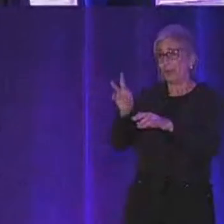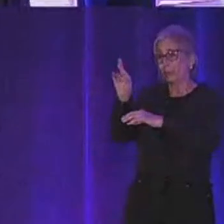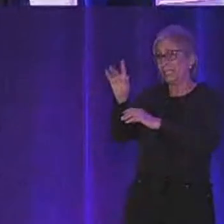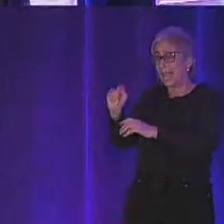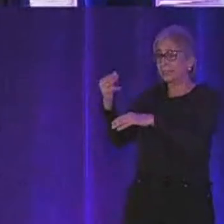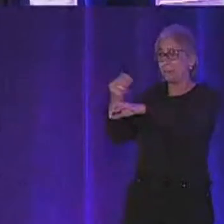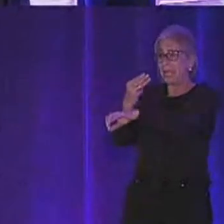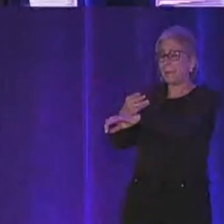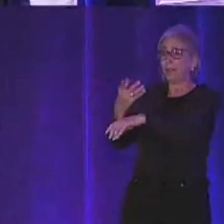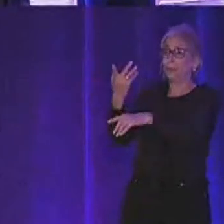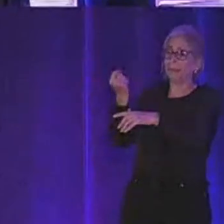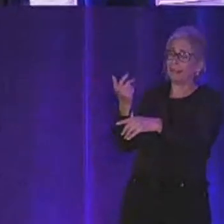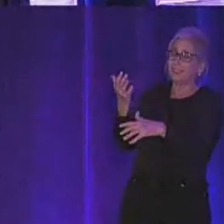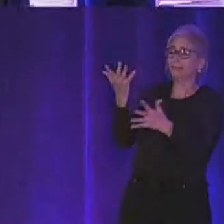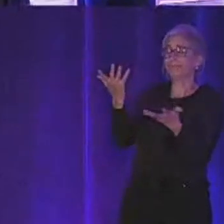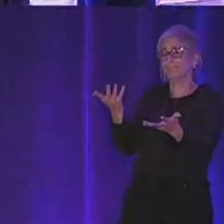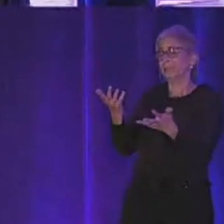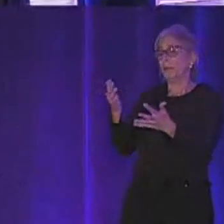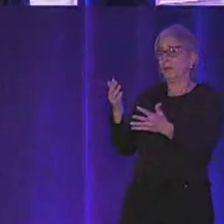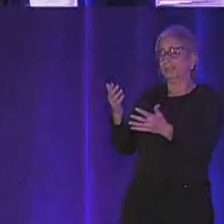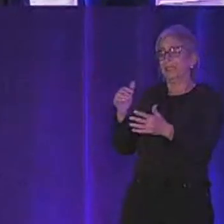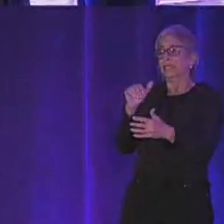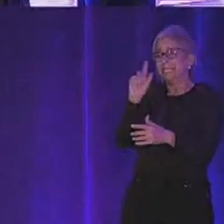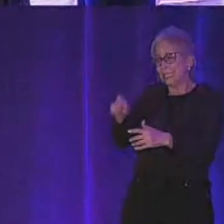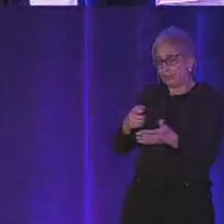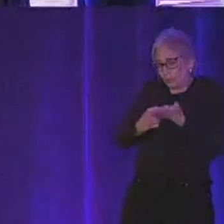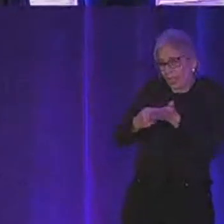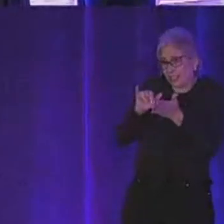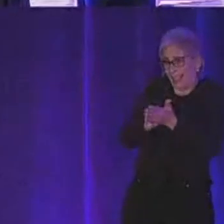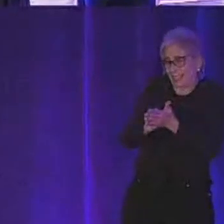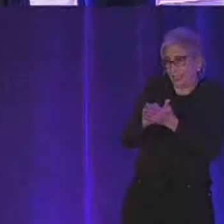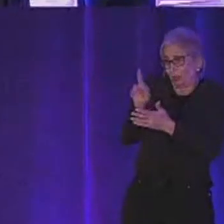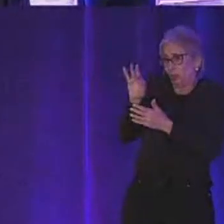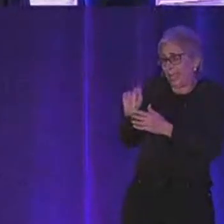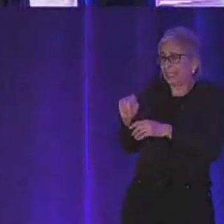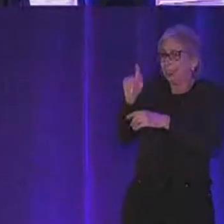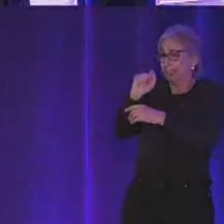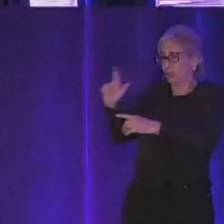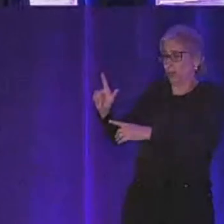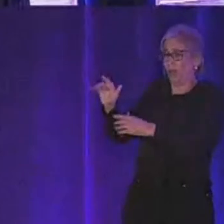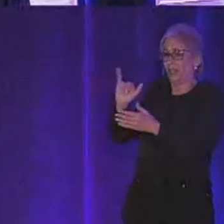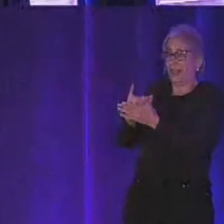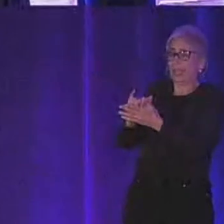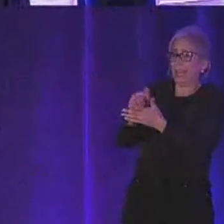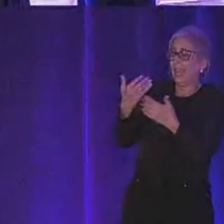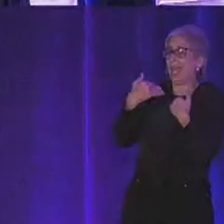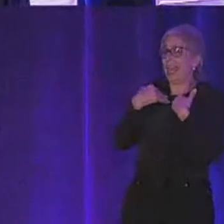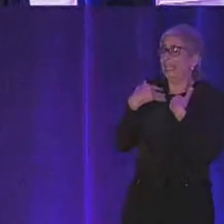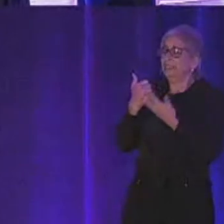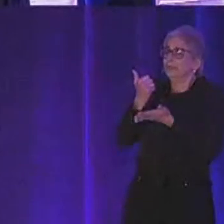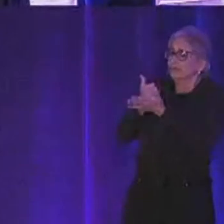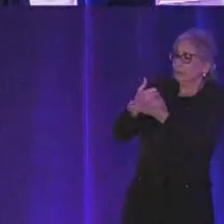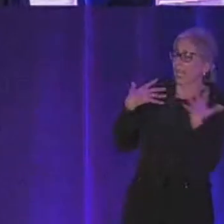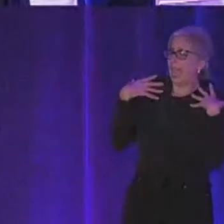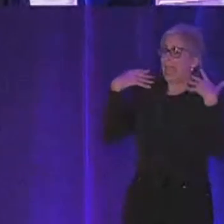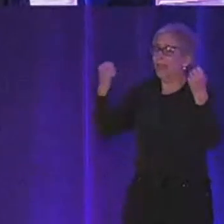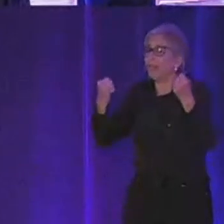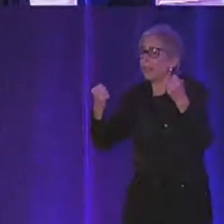Miami, would be a bit remiss if it didn't talk about this, talk about React as a tool that facilitates, helps, and